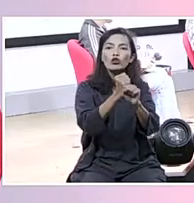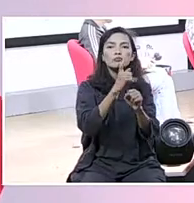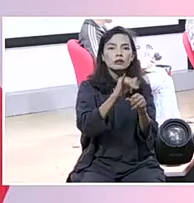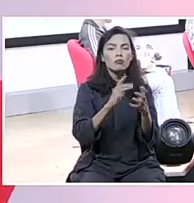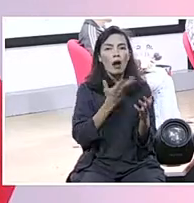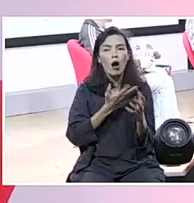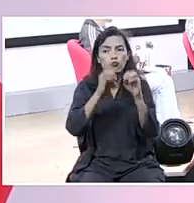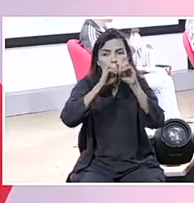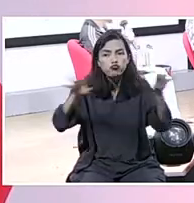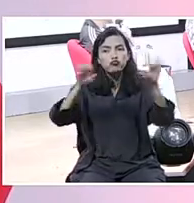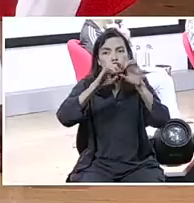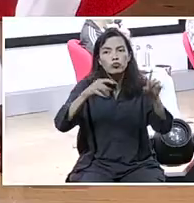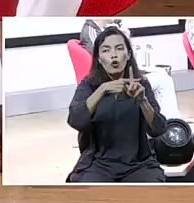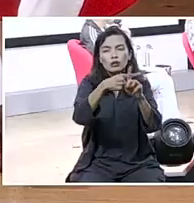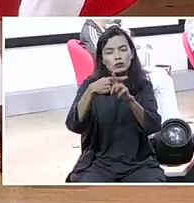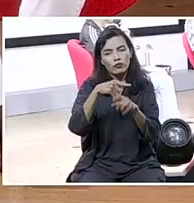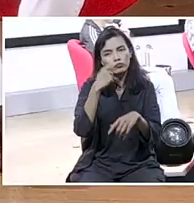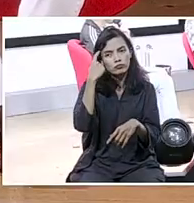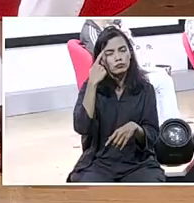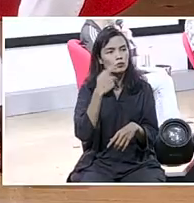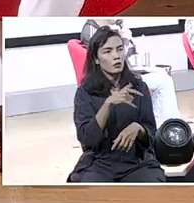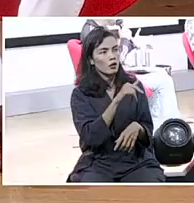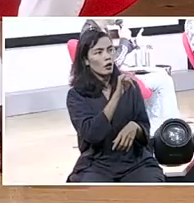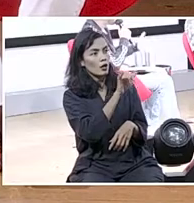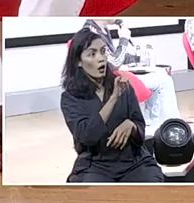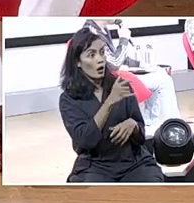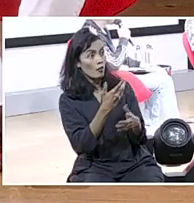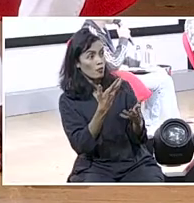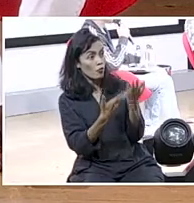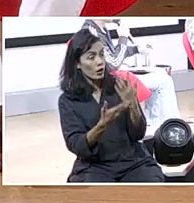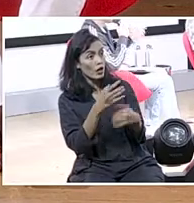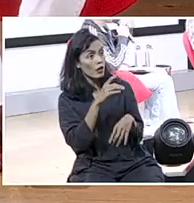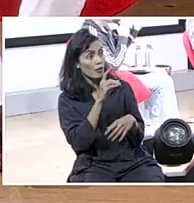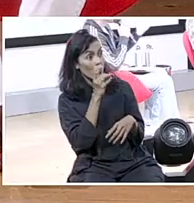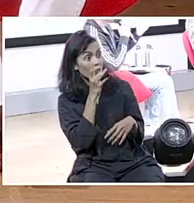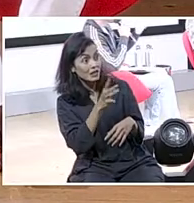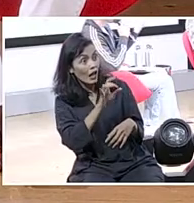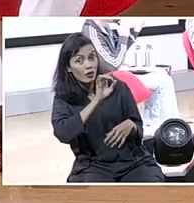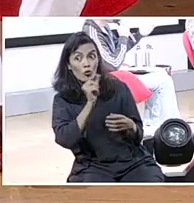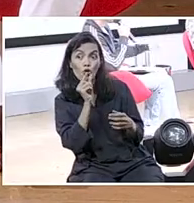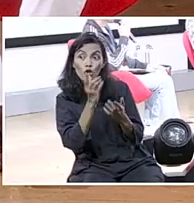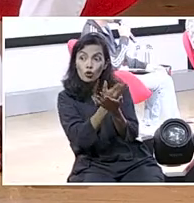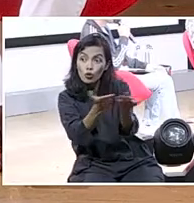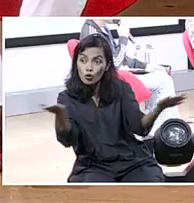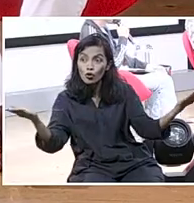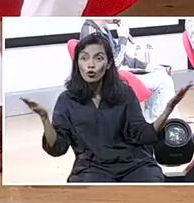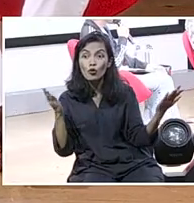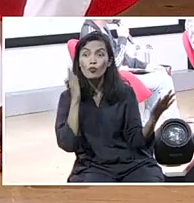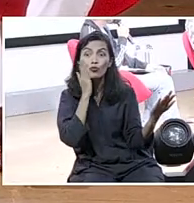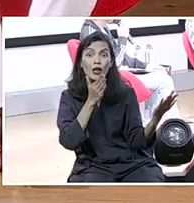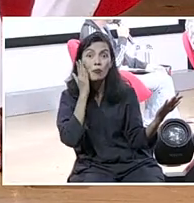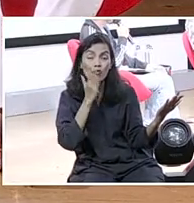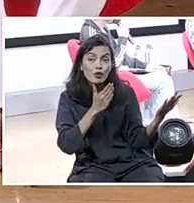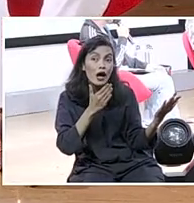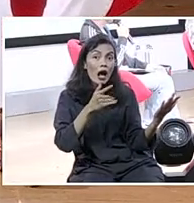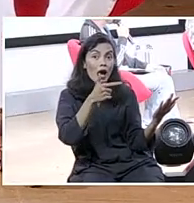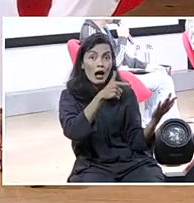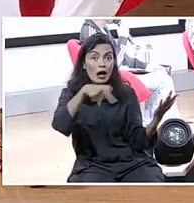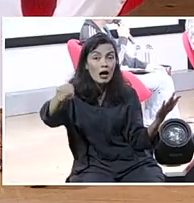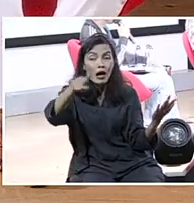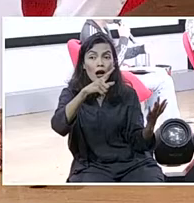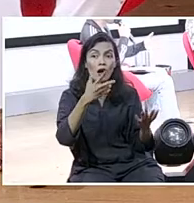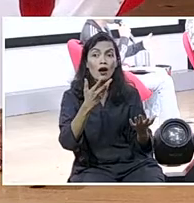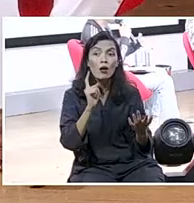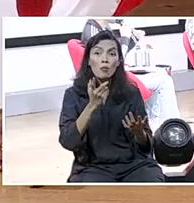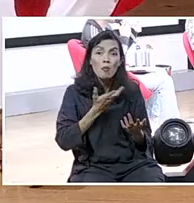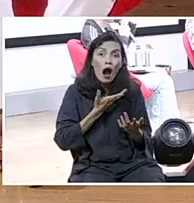but yeah. And to wrap things up, do you have any other messages to the kids here who wants to